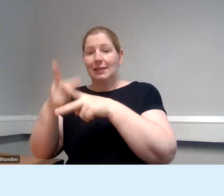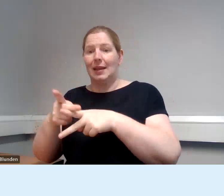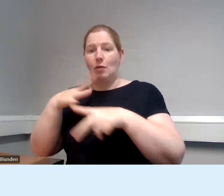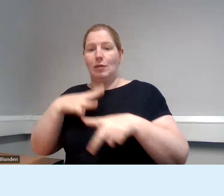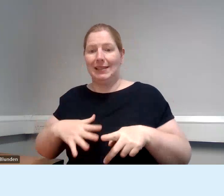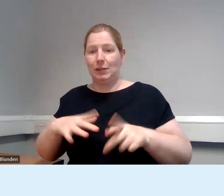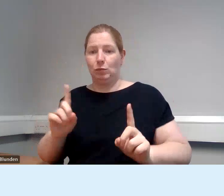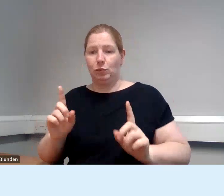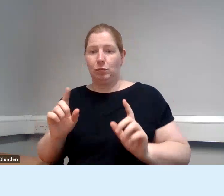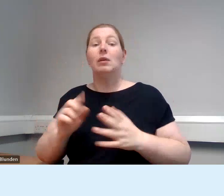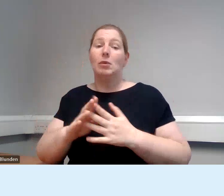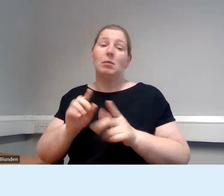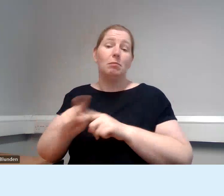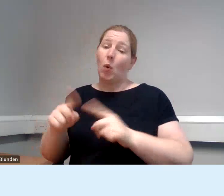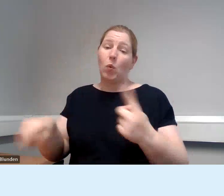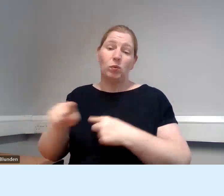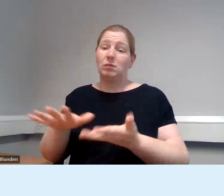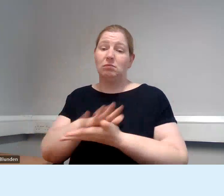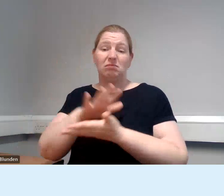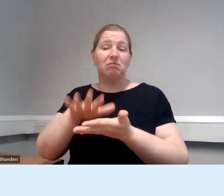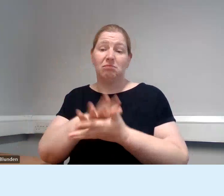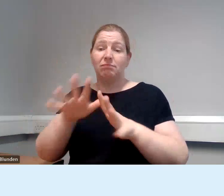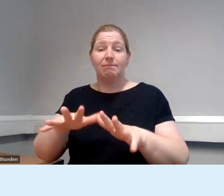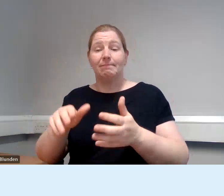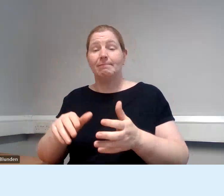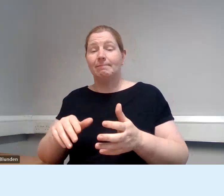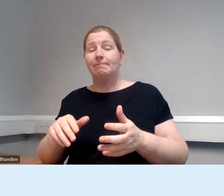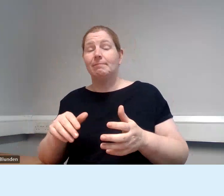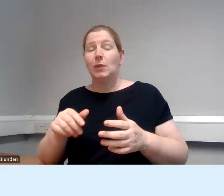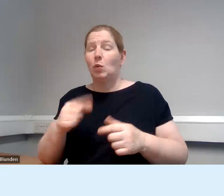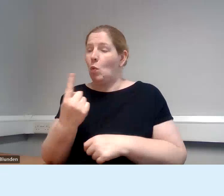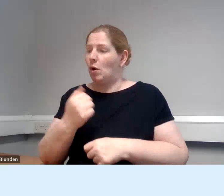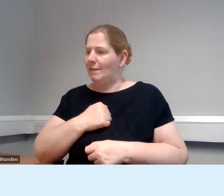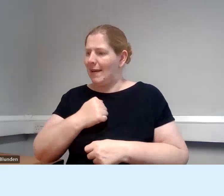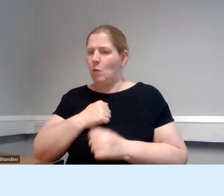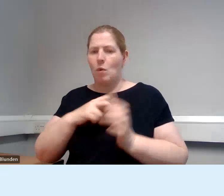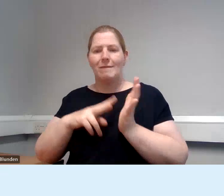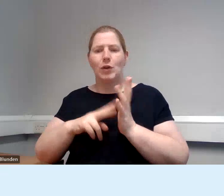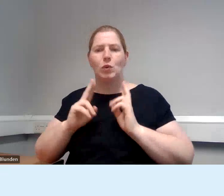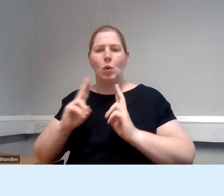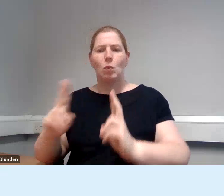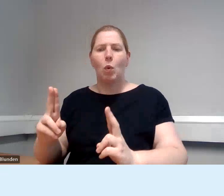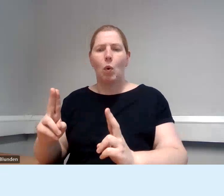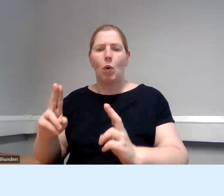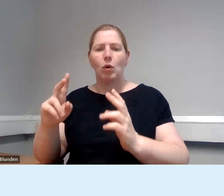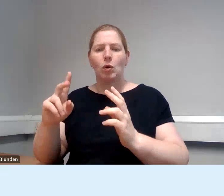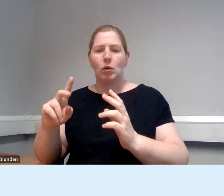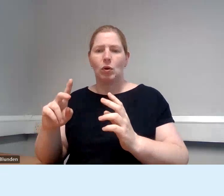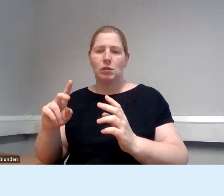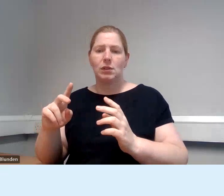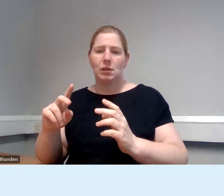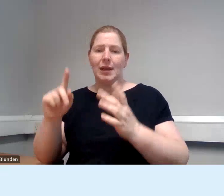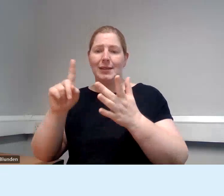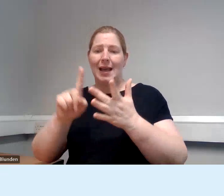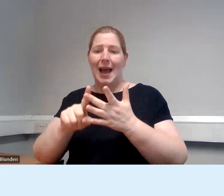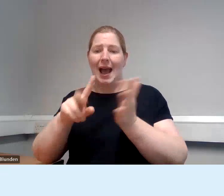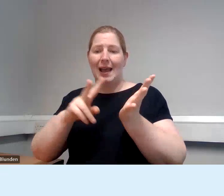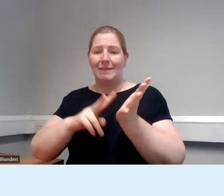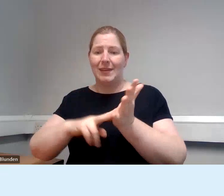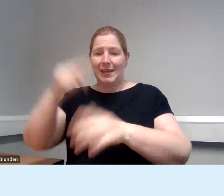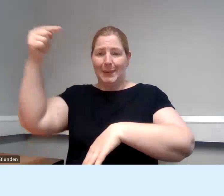really well received. One of our virtual wards provides IV diuretics for heart failure patients at home, and